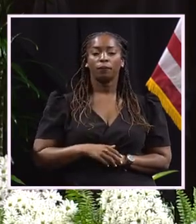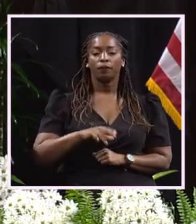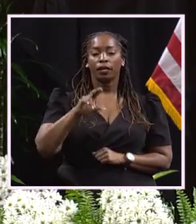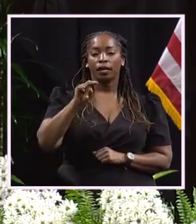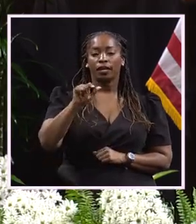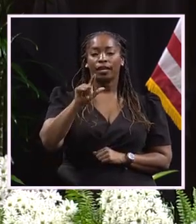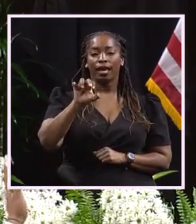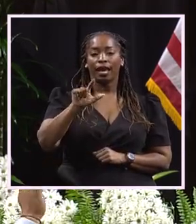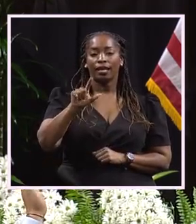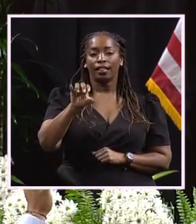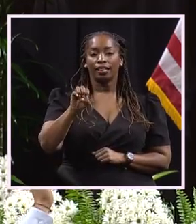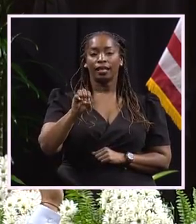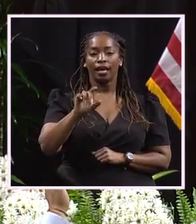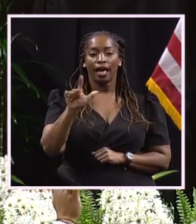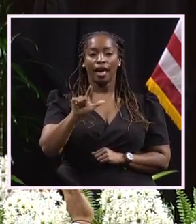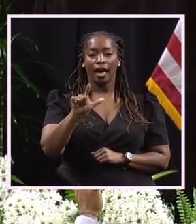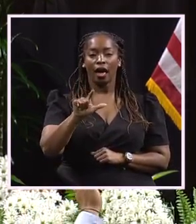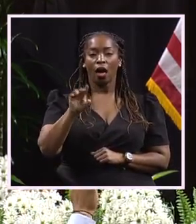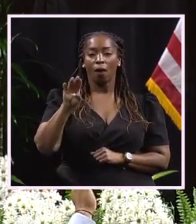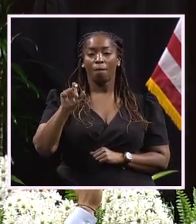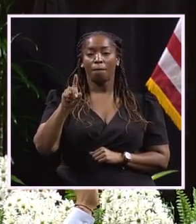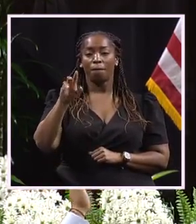Natalie L. Badley.